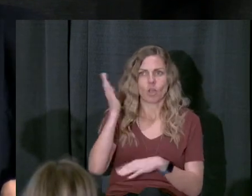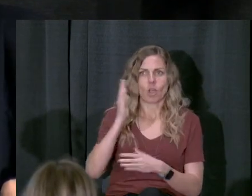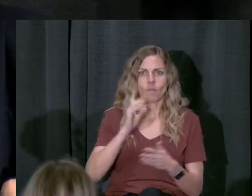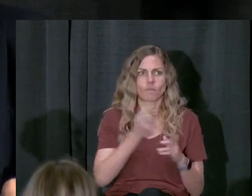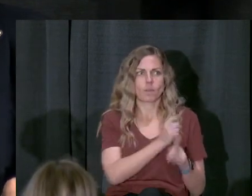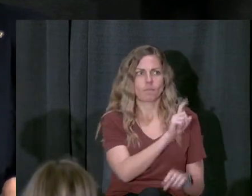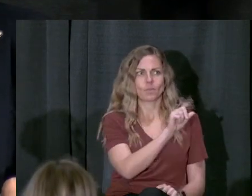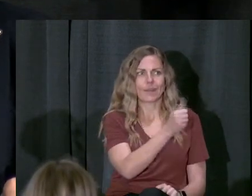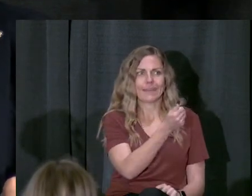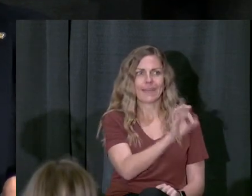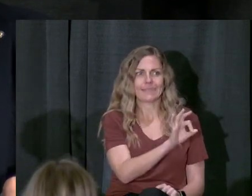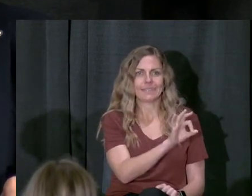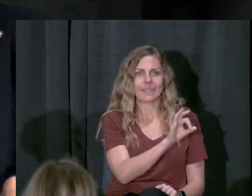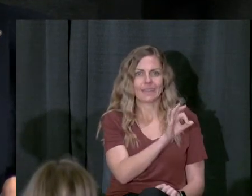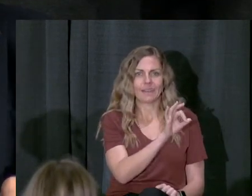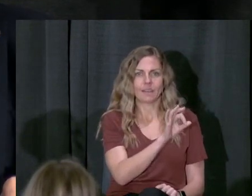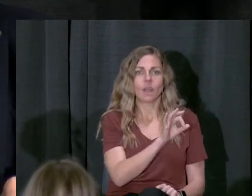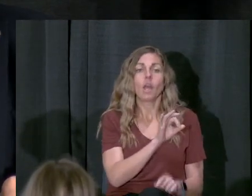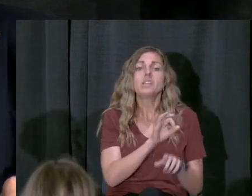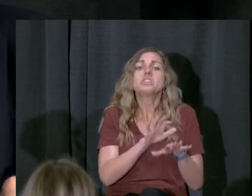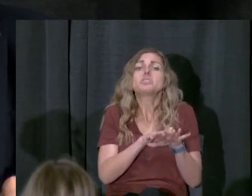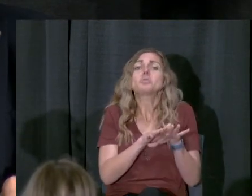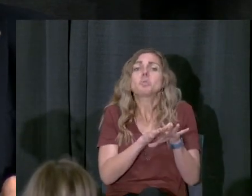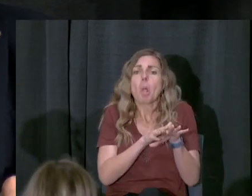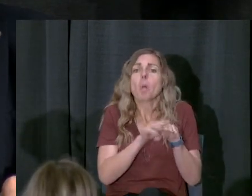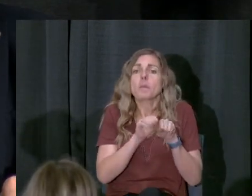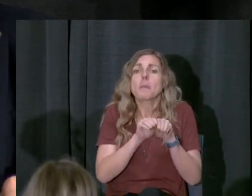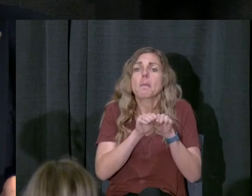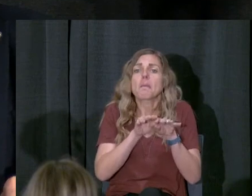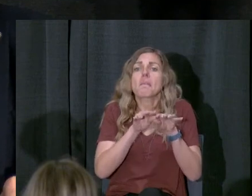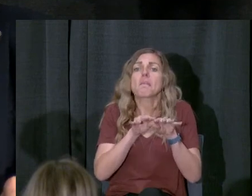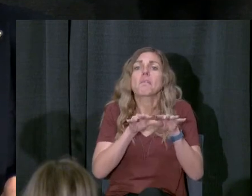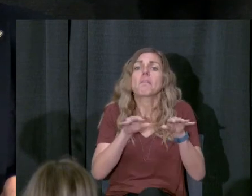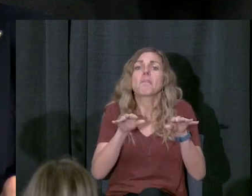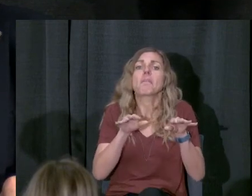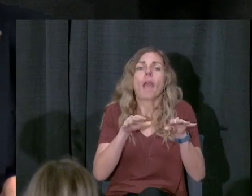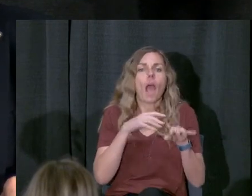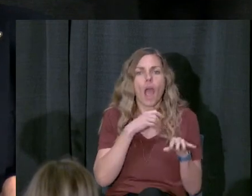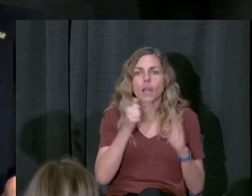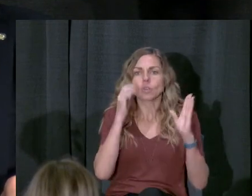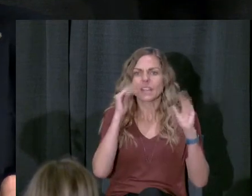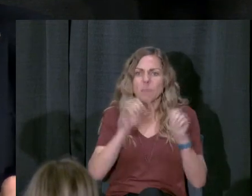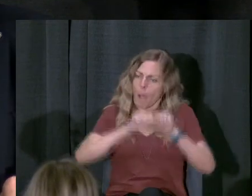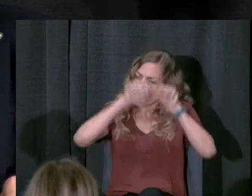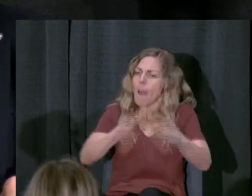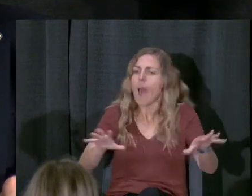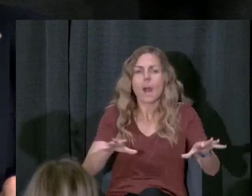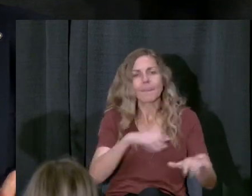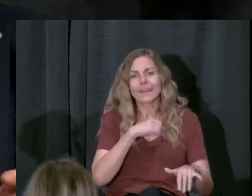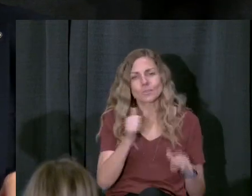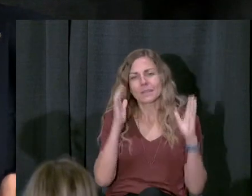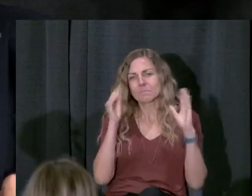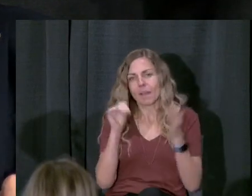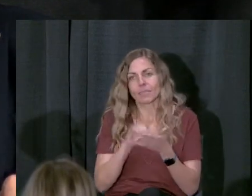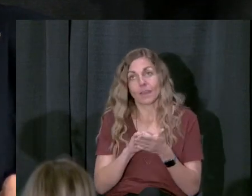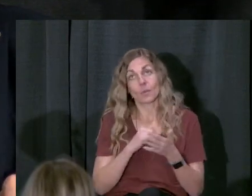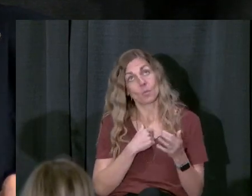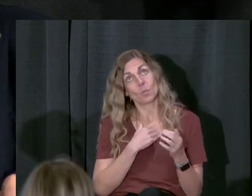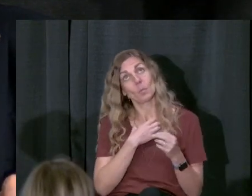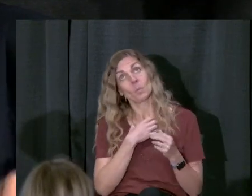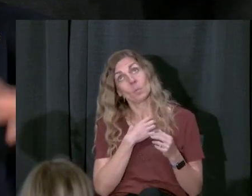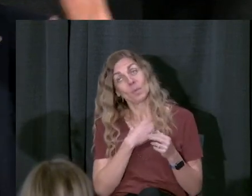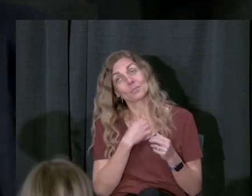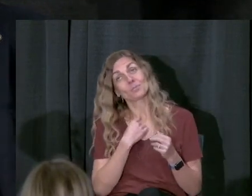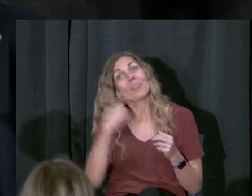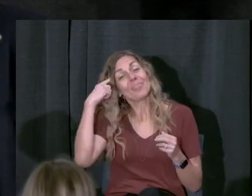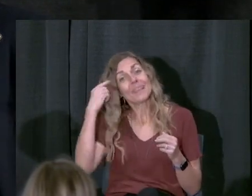2019. You know, it's like, it's slowly getting out there. So I don't expect it to move as fast as we kind of think it might, because